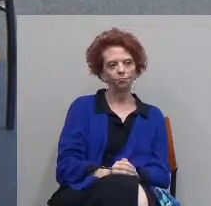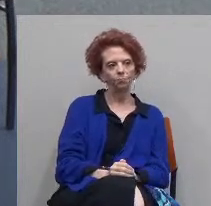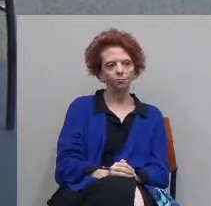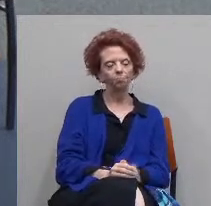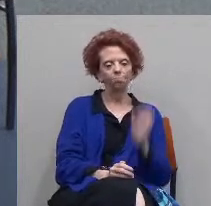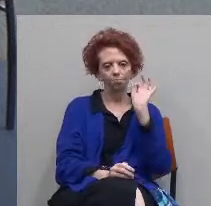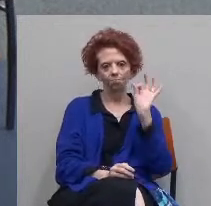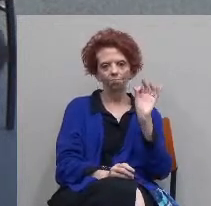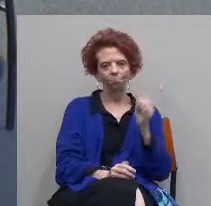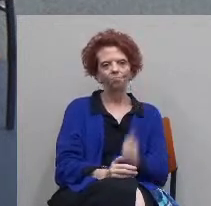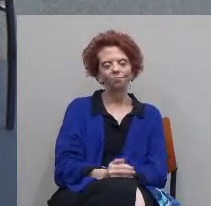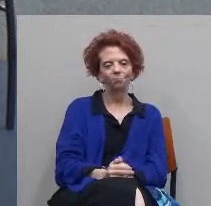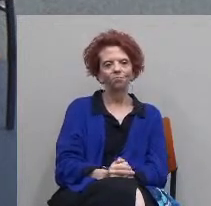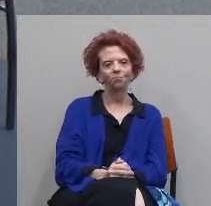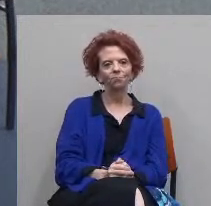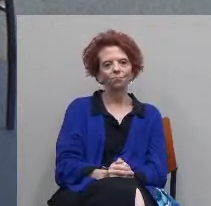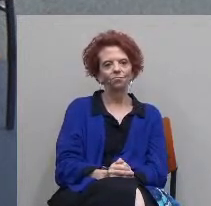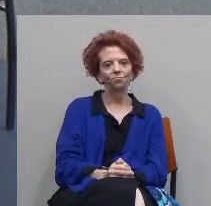Thank you.